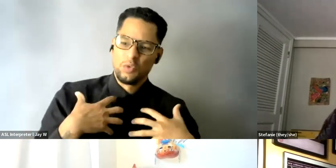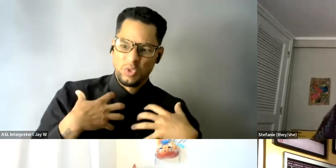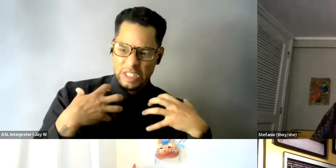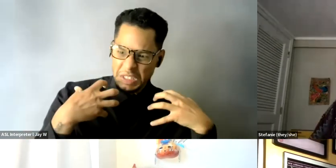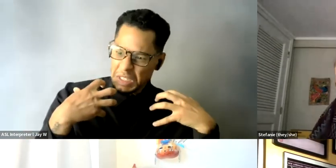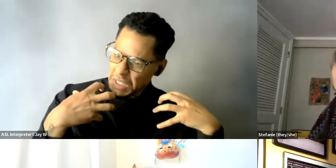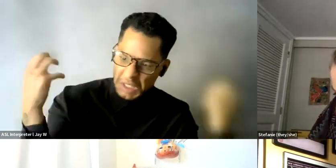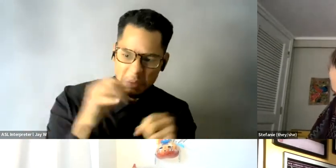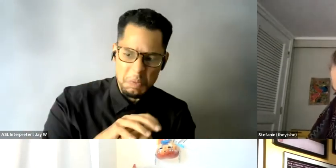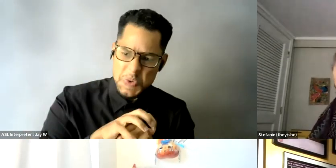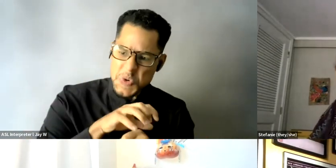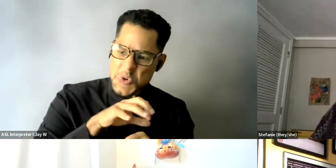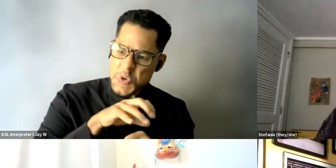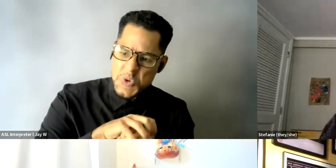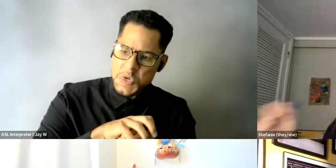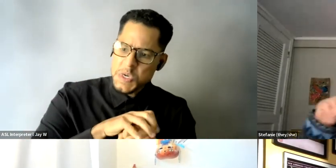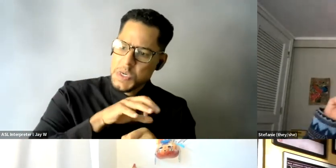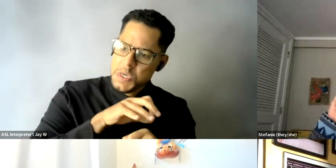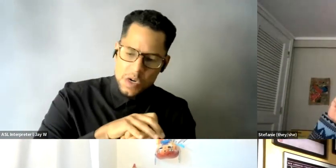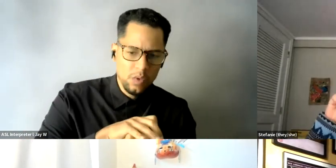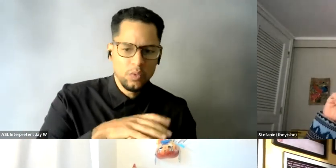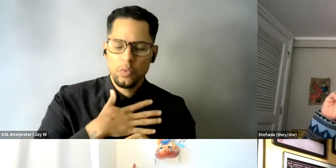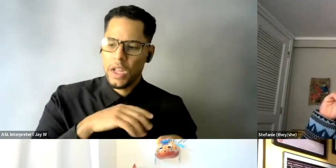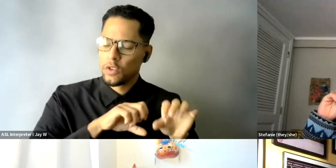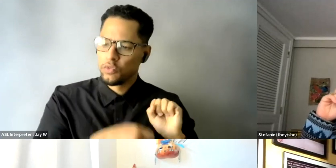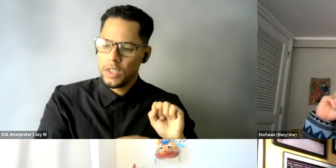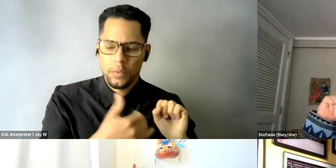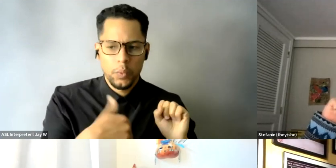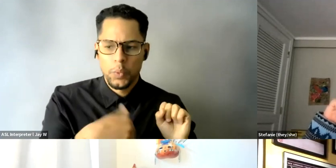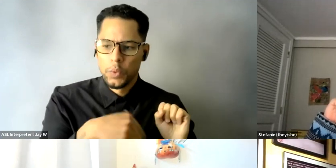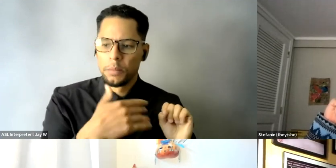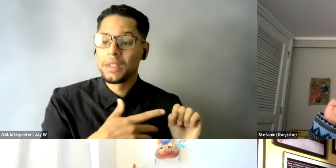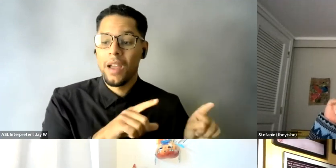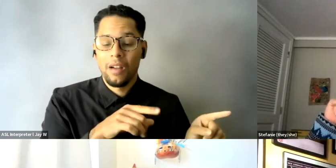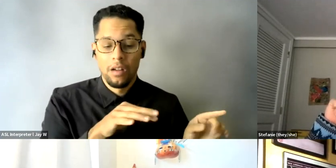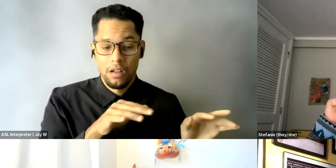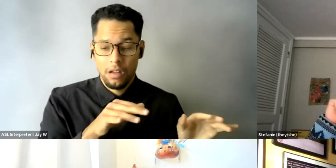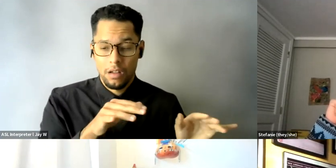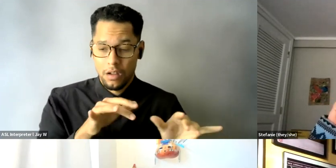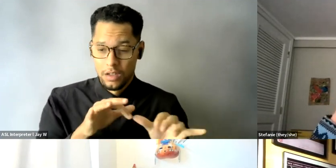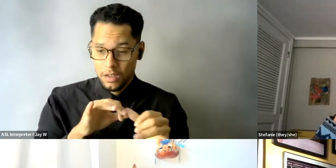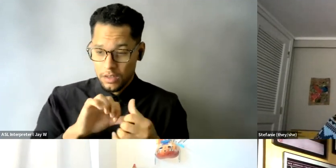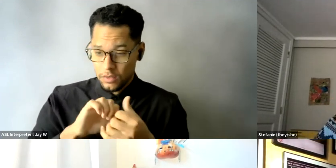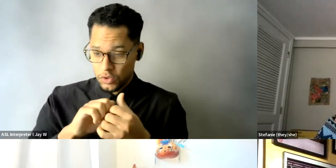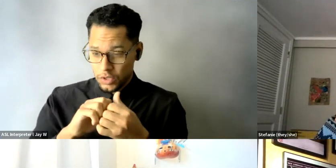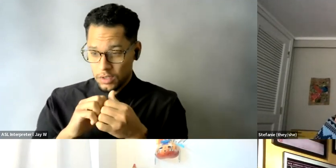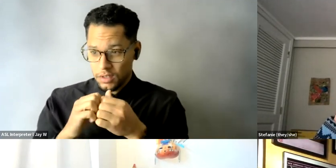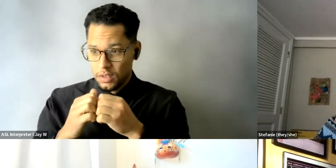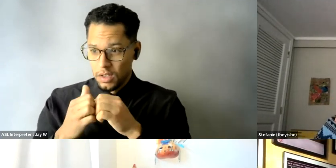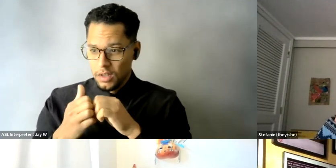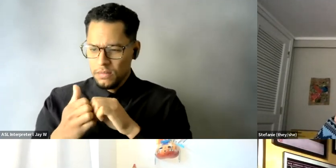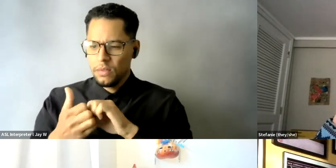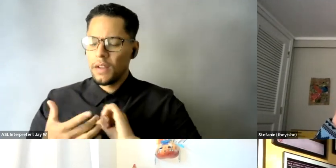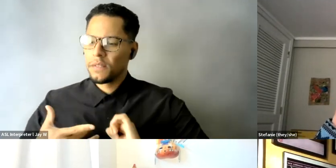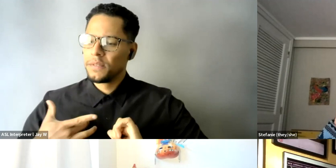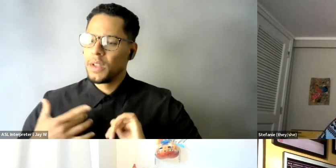much related to that grief. And now it comes from a place of, wow, I feel a lot of